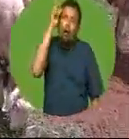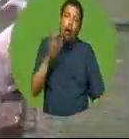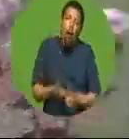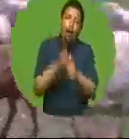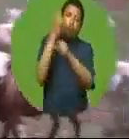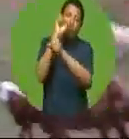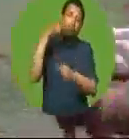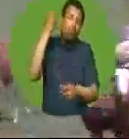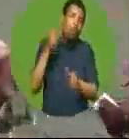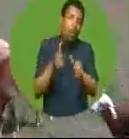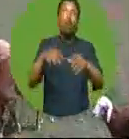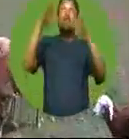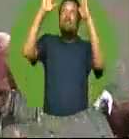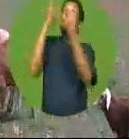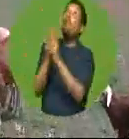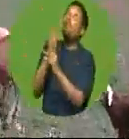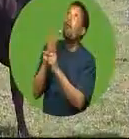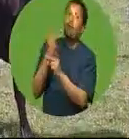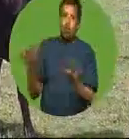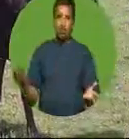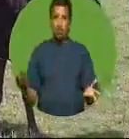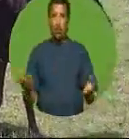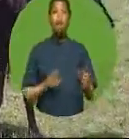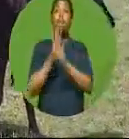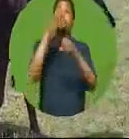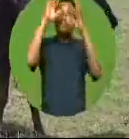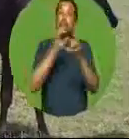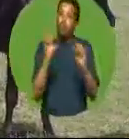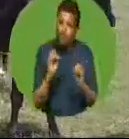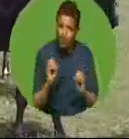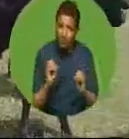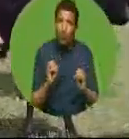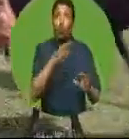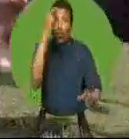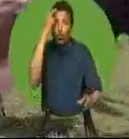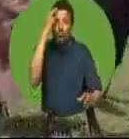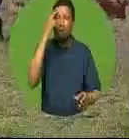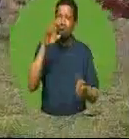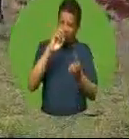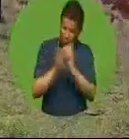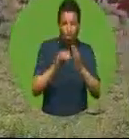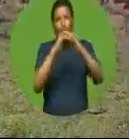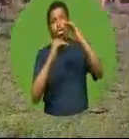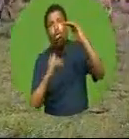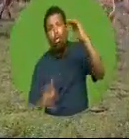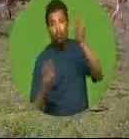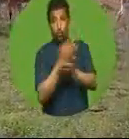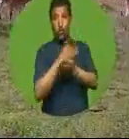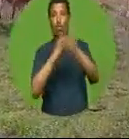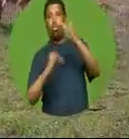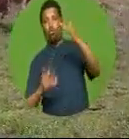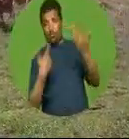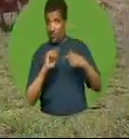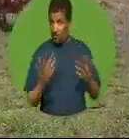rain. Lack of enough rain causes significant decline in production.